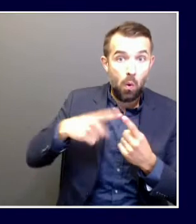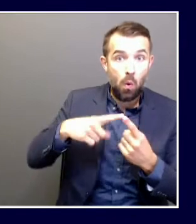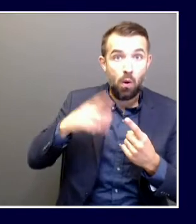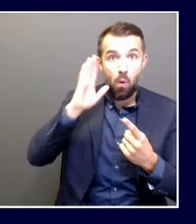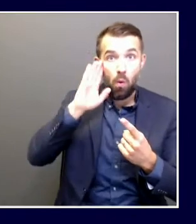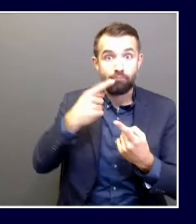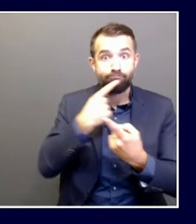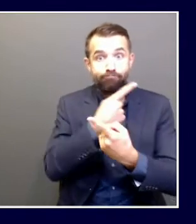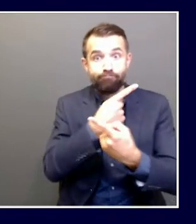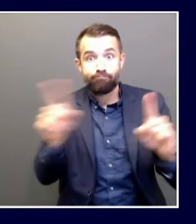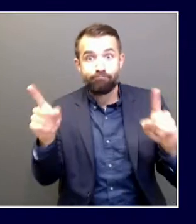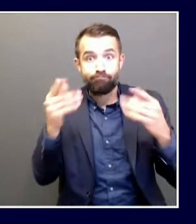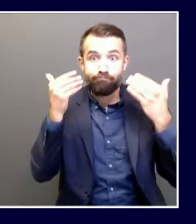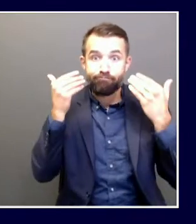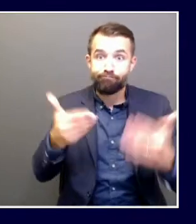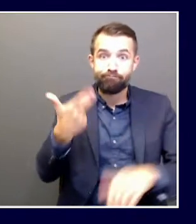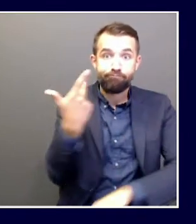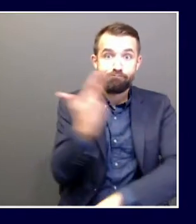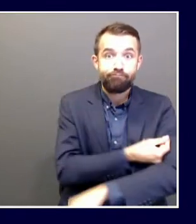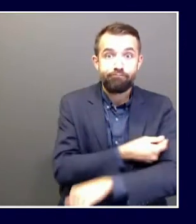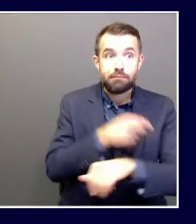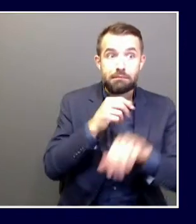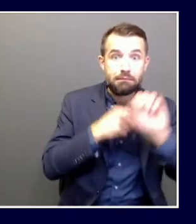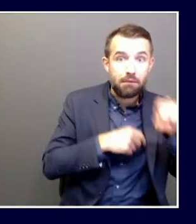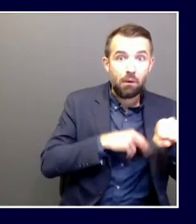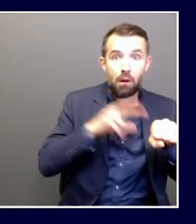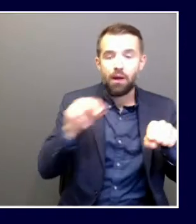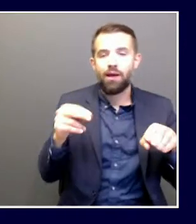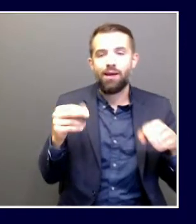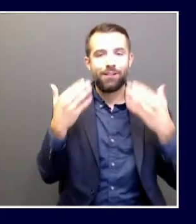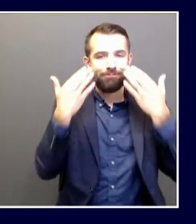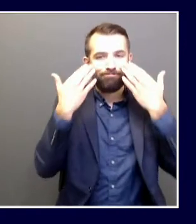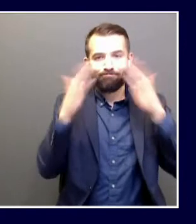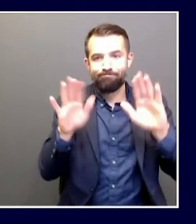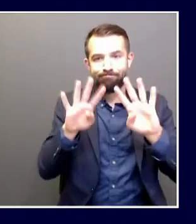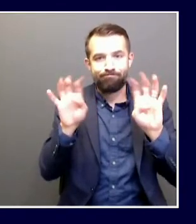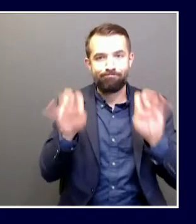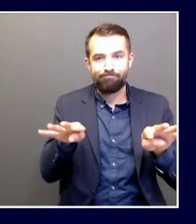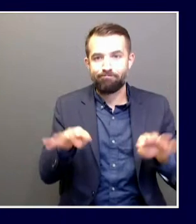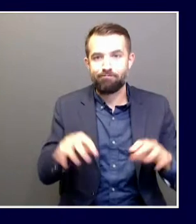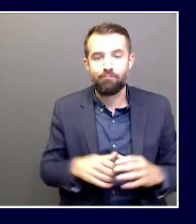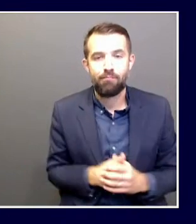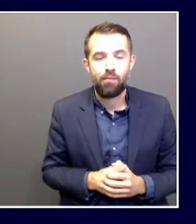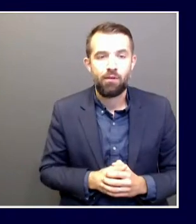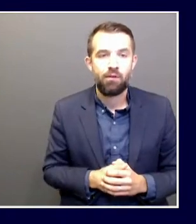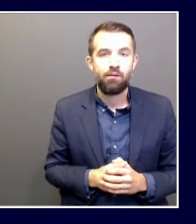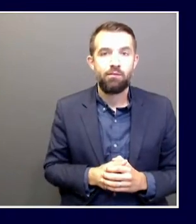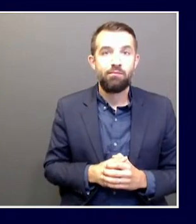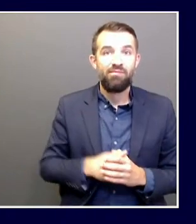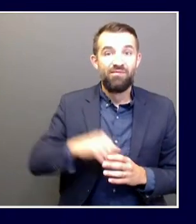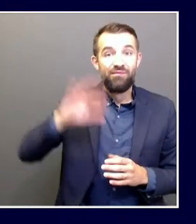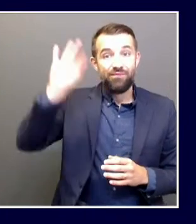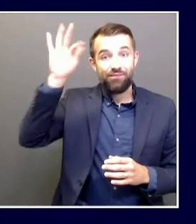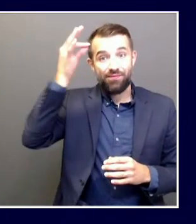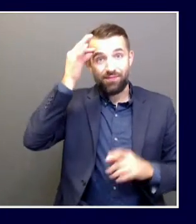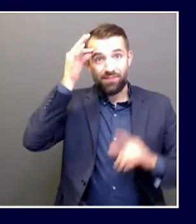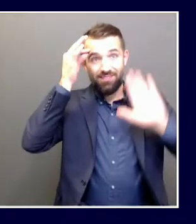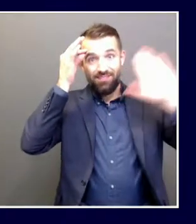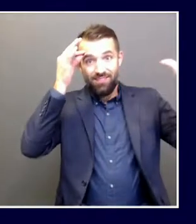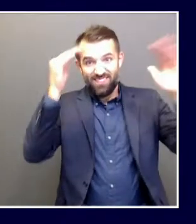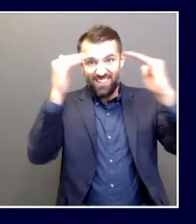know what the ultimate decision might be coming out of any of these meetings by federal officials. But what we do know